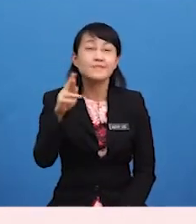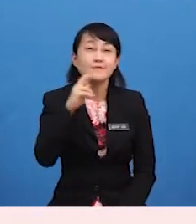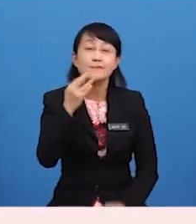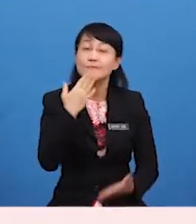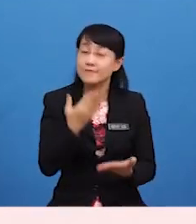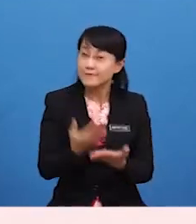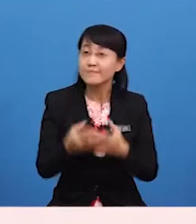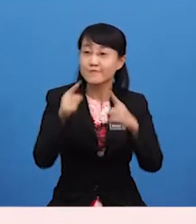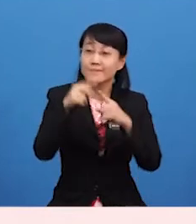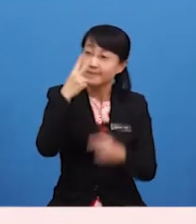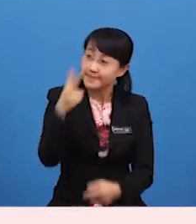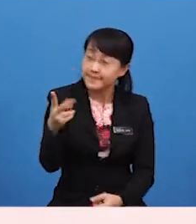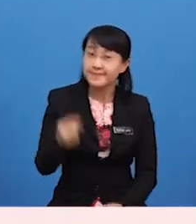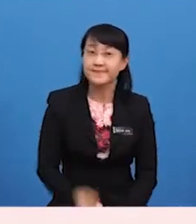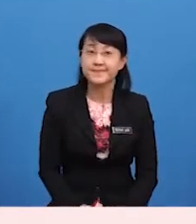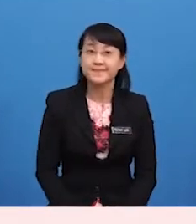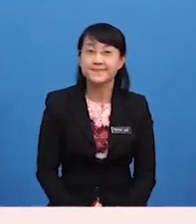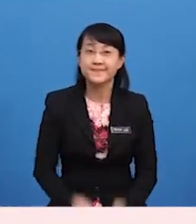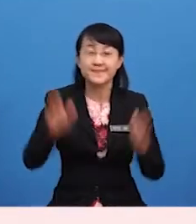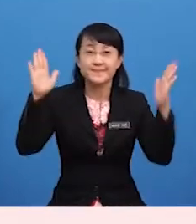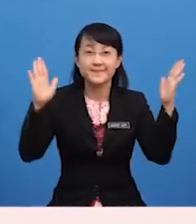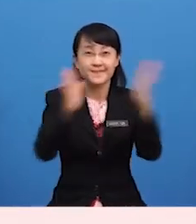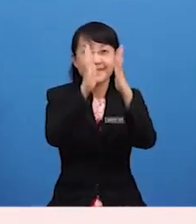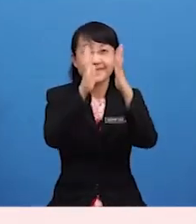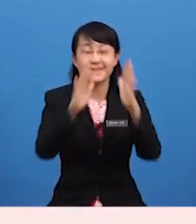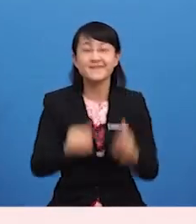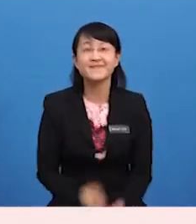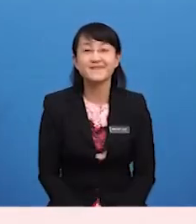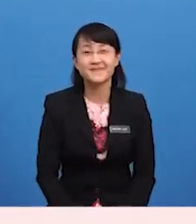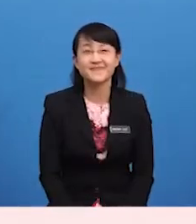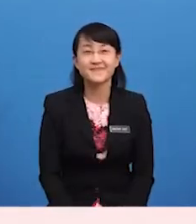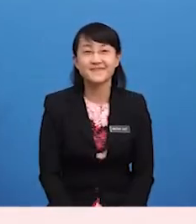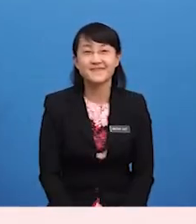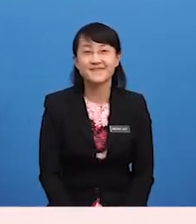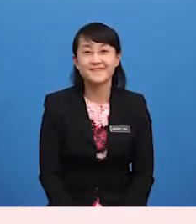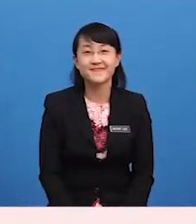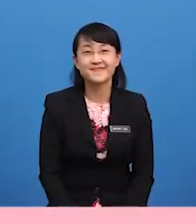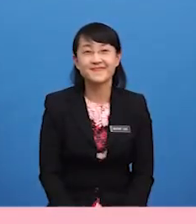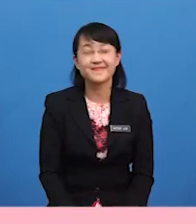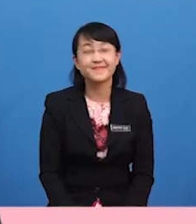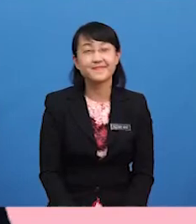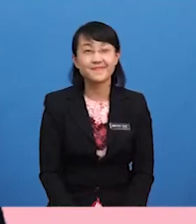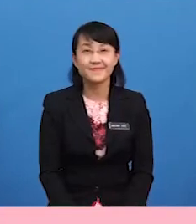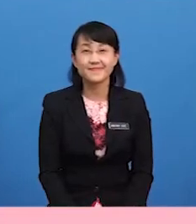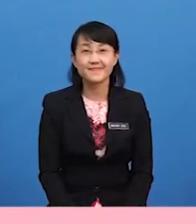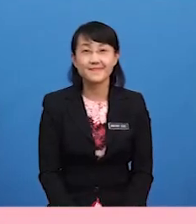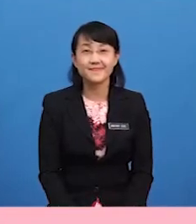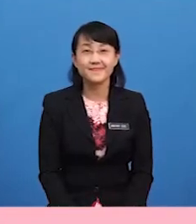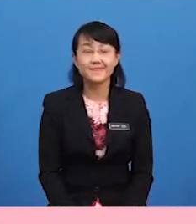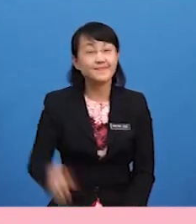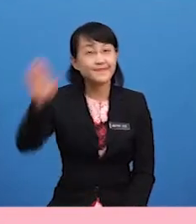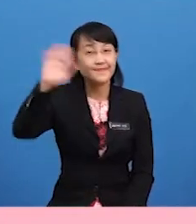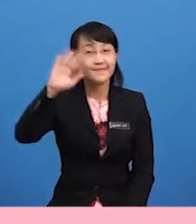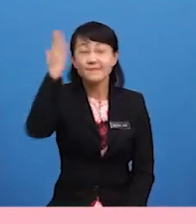as well. Shall we give high five? Ta-da! This is 10. This is air five. Air five. All right. Okay.